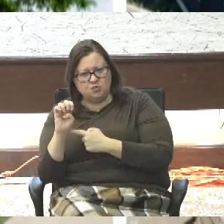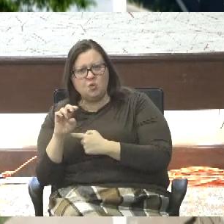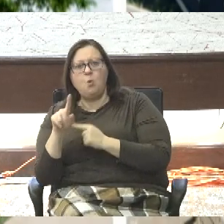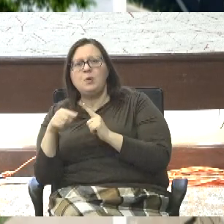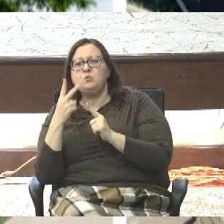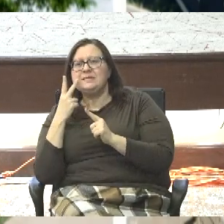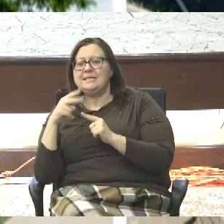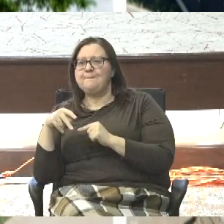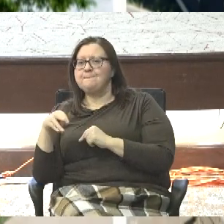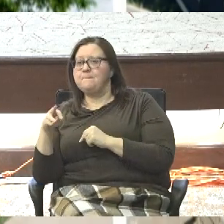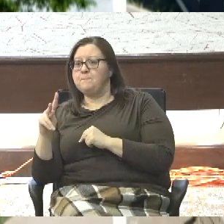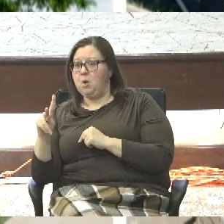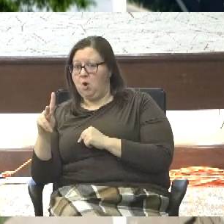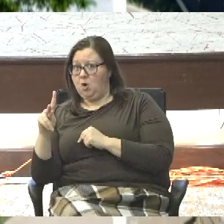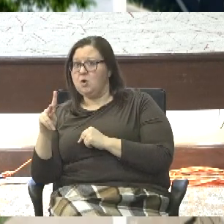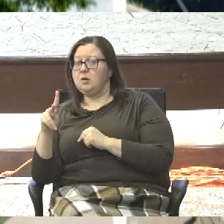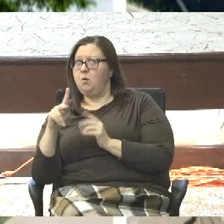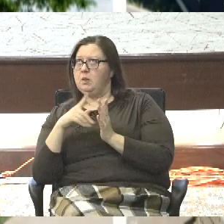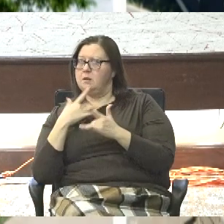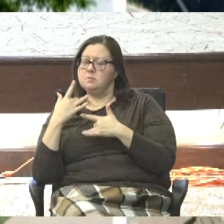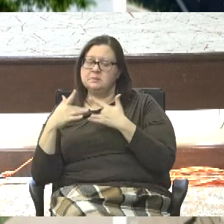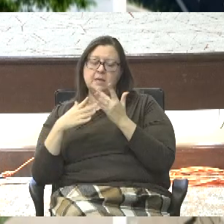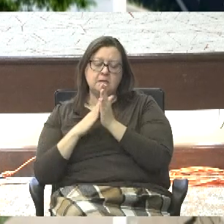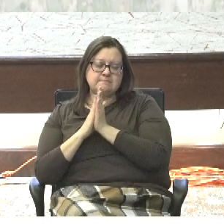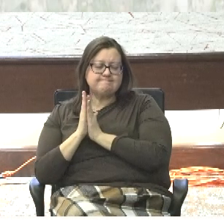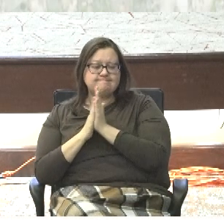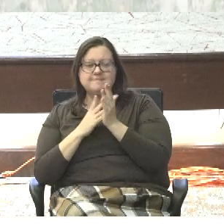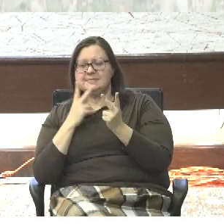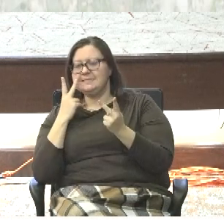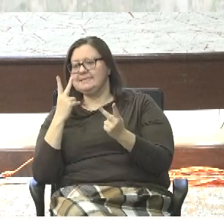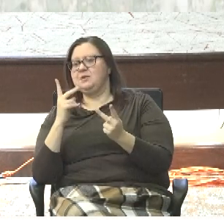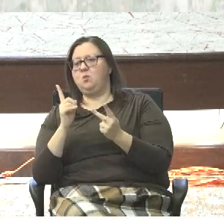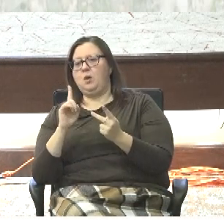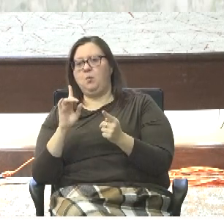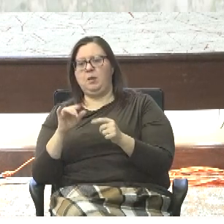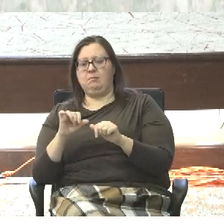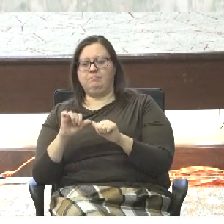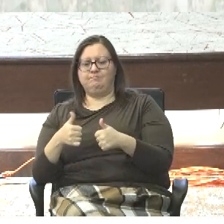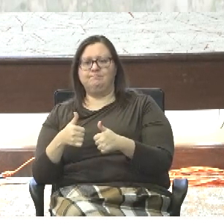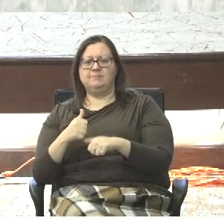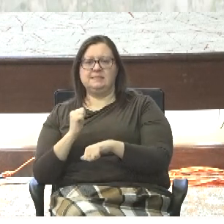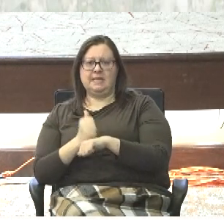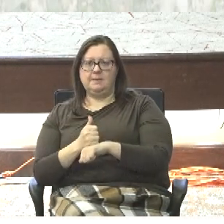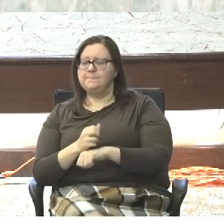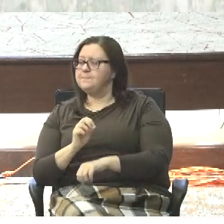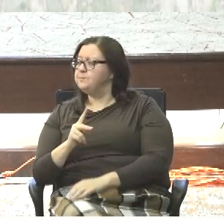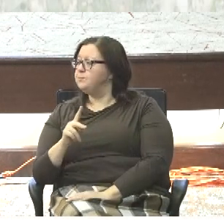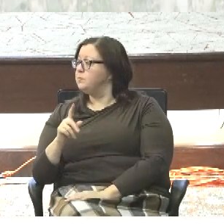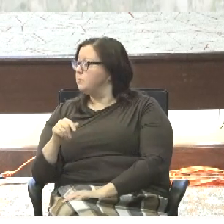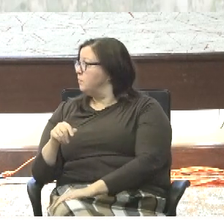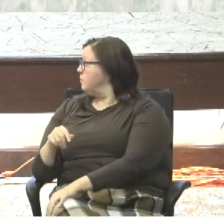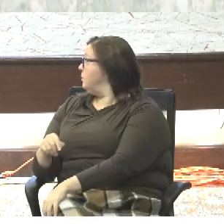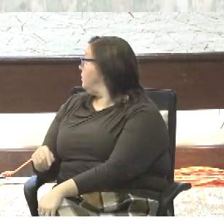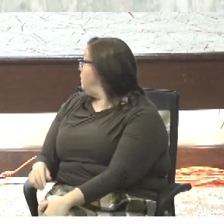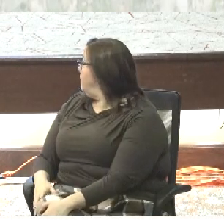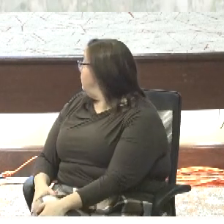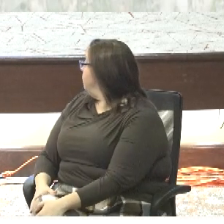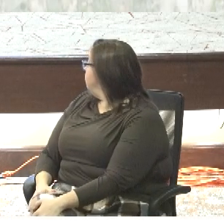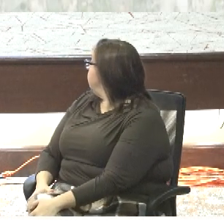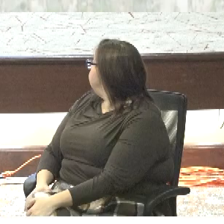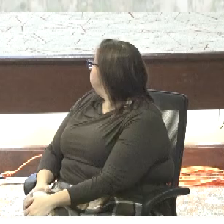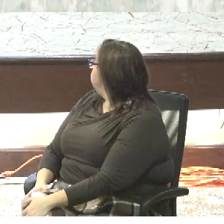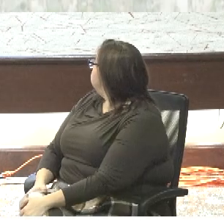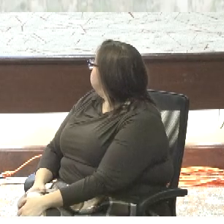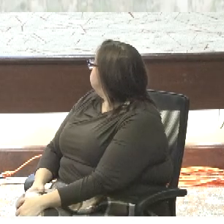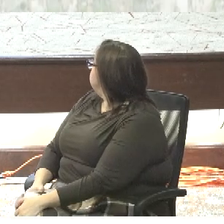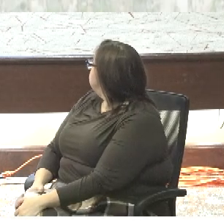this scope, and we're excited to really see where it's taking shape. So a large stretch here, and with